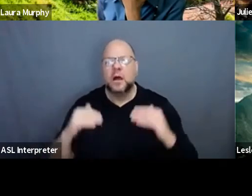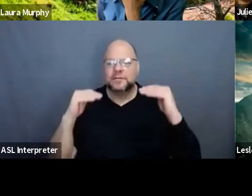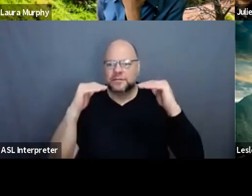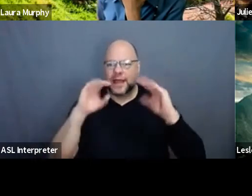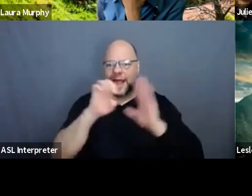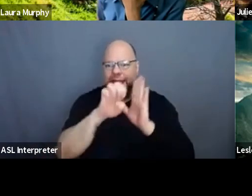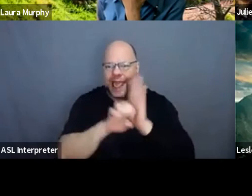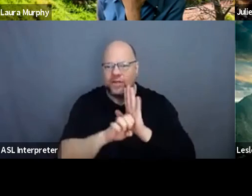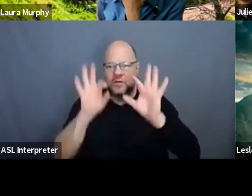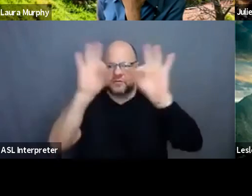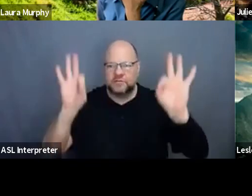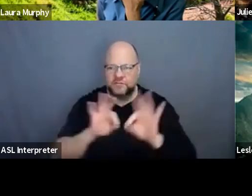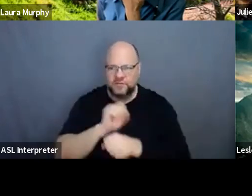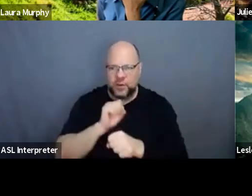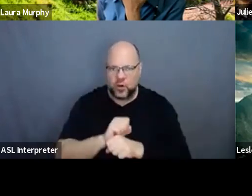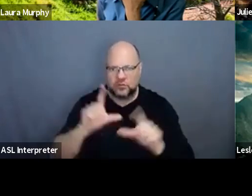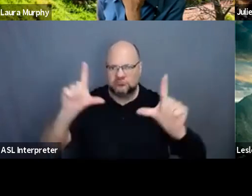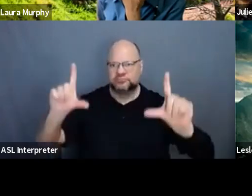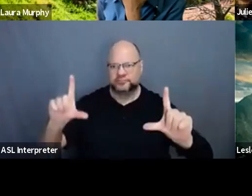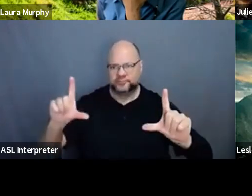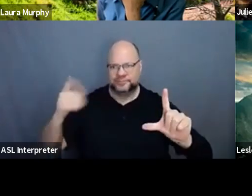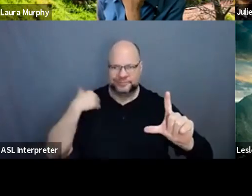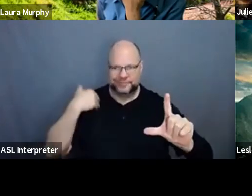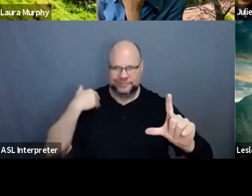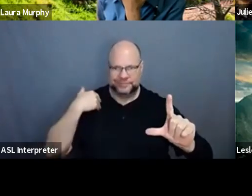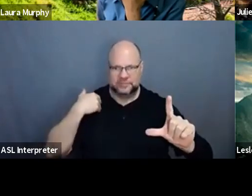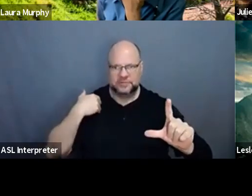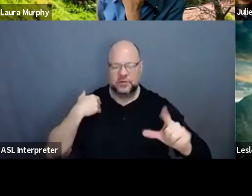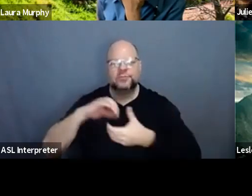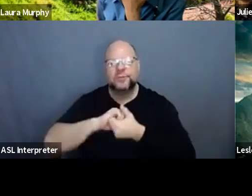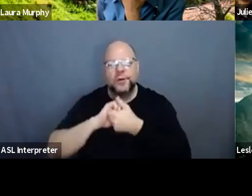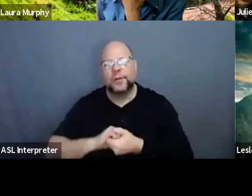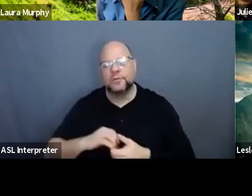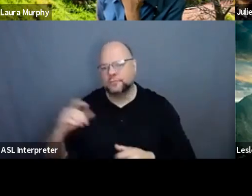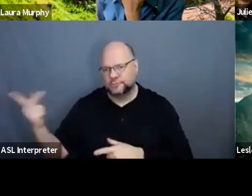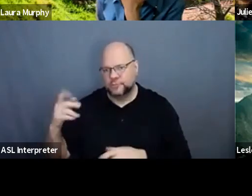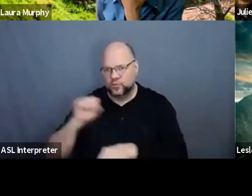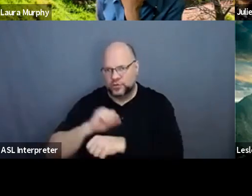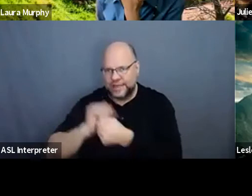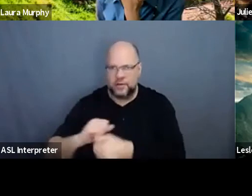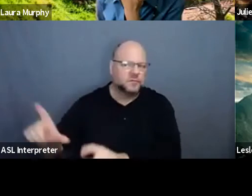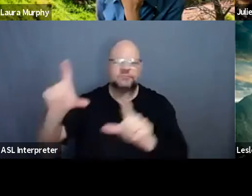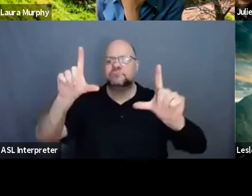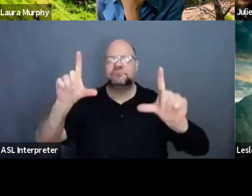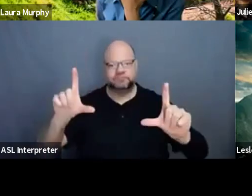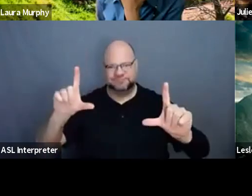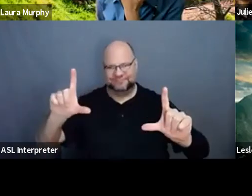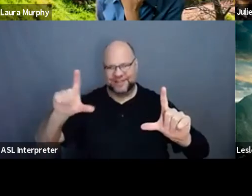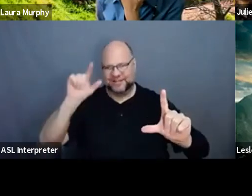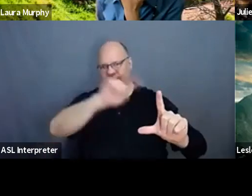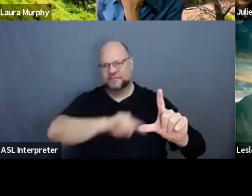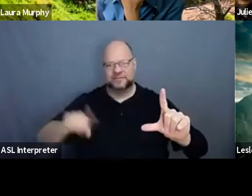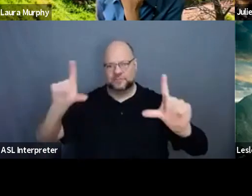an ethical analysis framework over the past year with one of my colleagues, Chris Baiza. And we're really trying to look at this idea